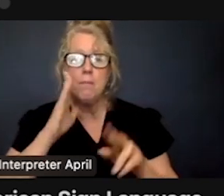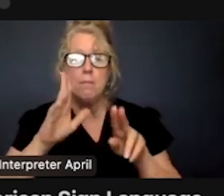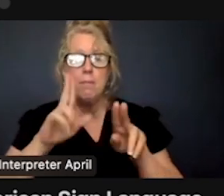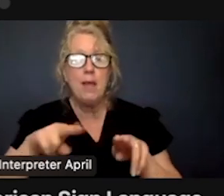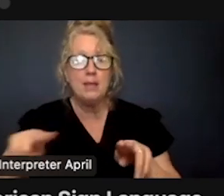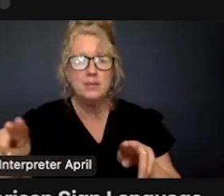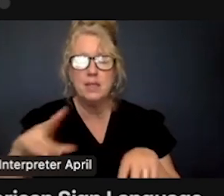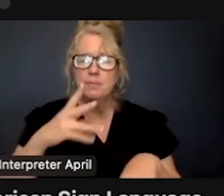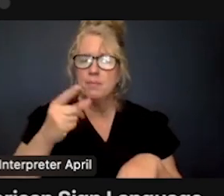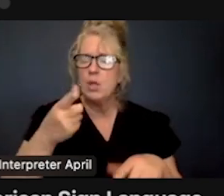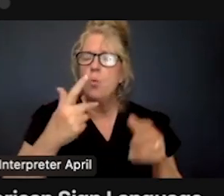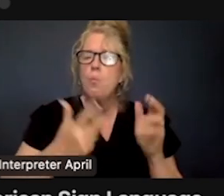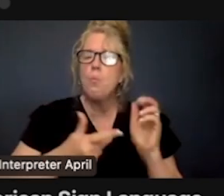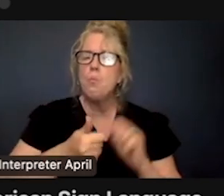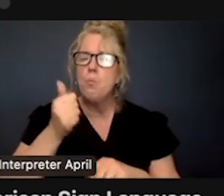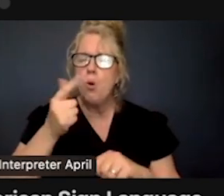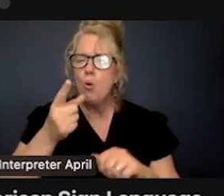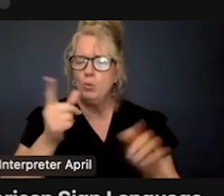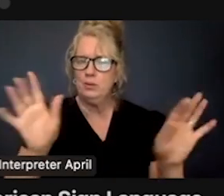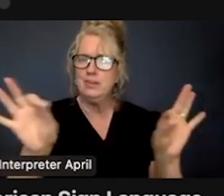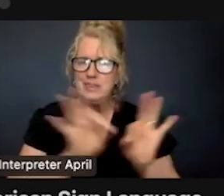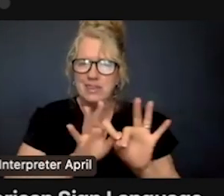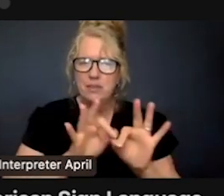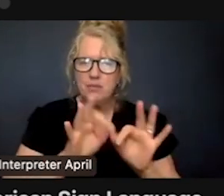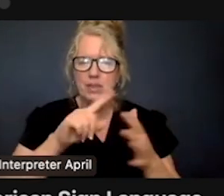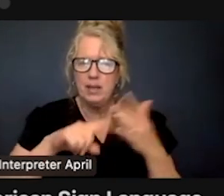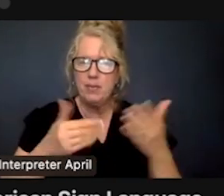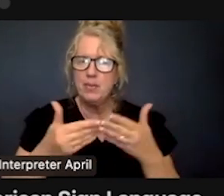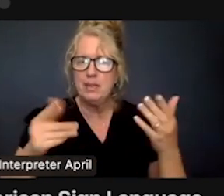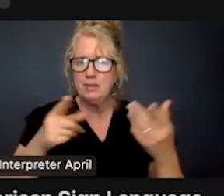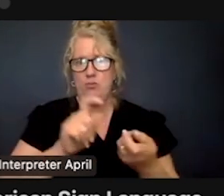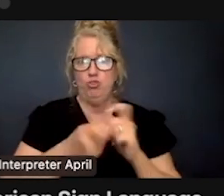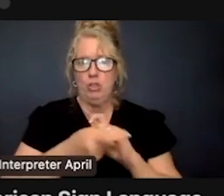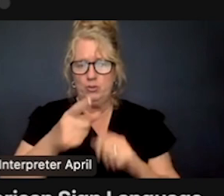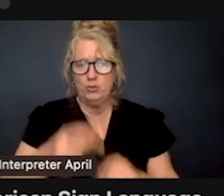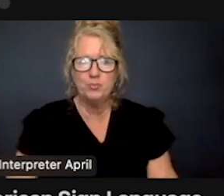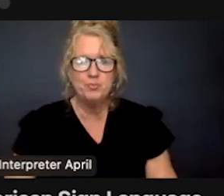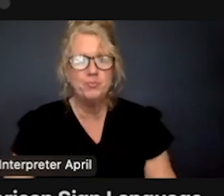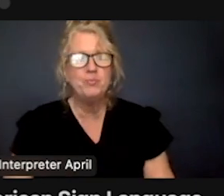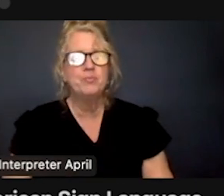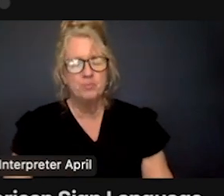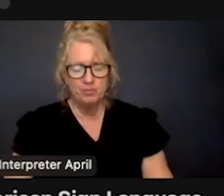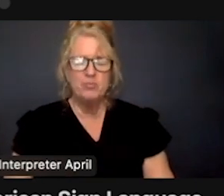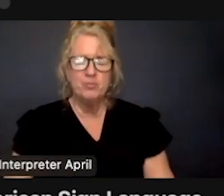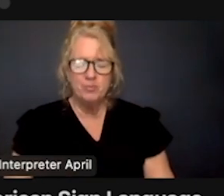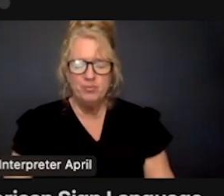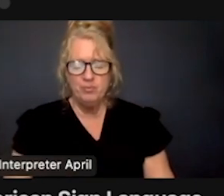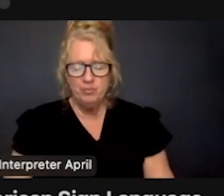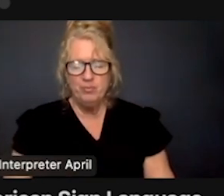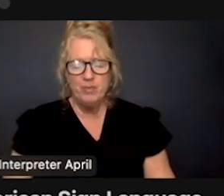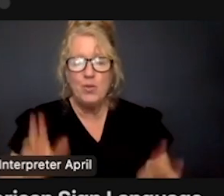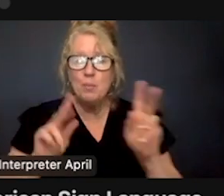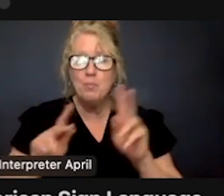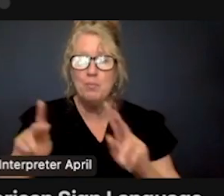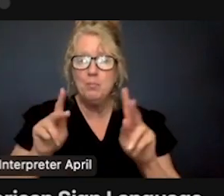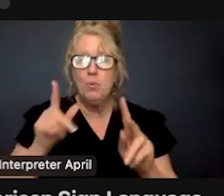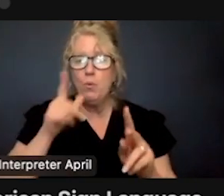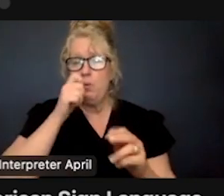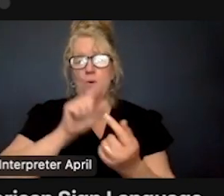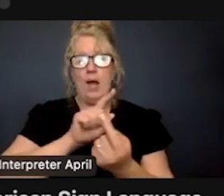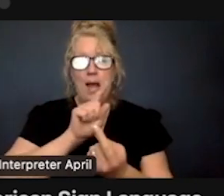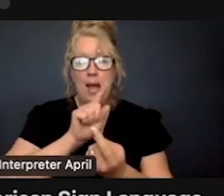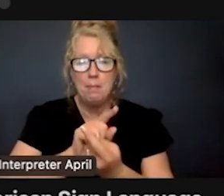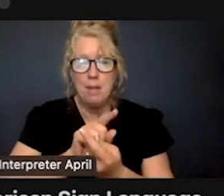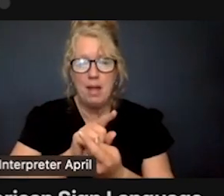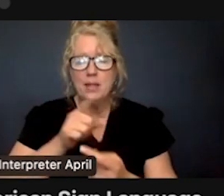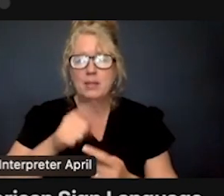what are the most significant things you've seen change through that time. Yeah, so the people that I met back